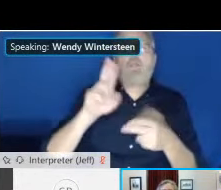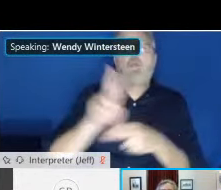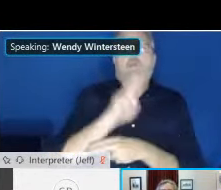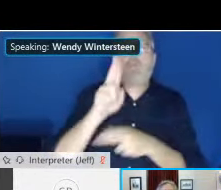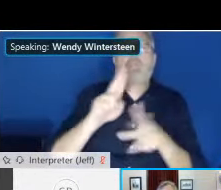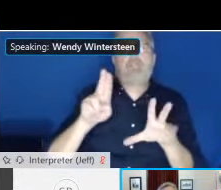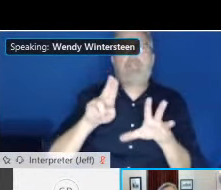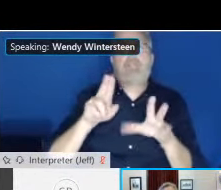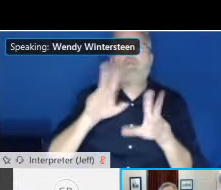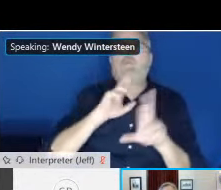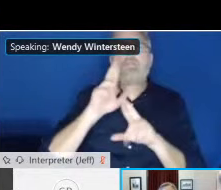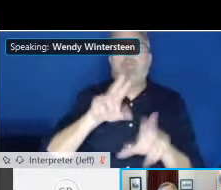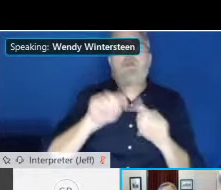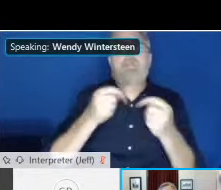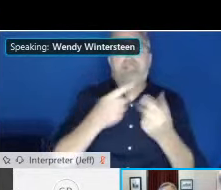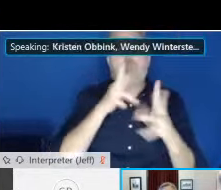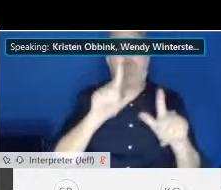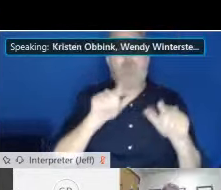over to this group.